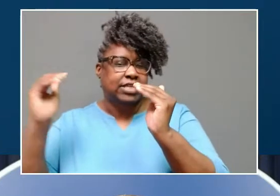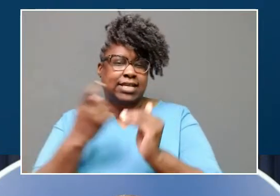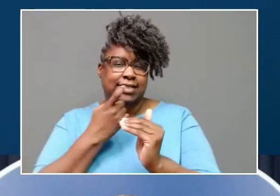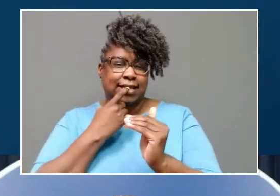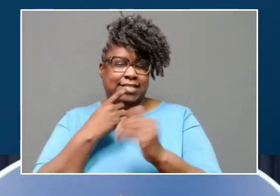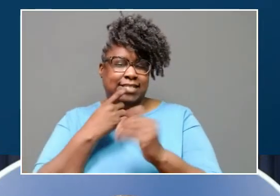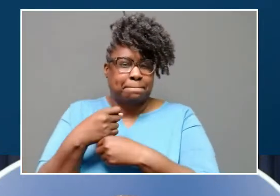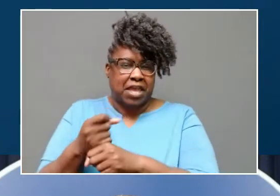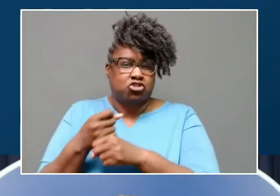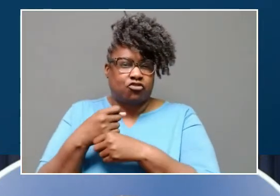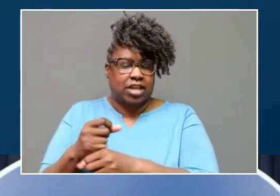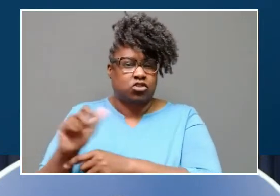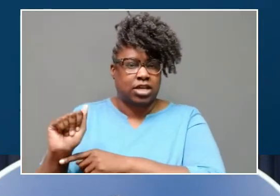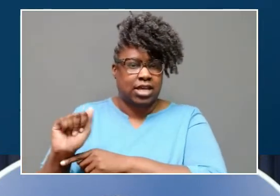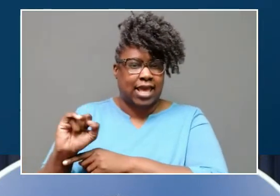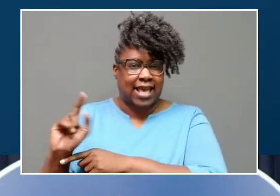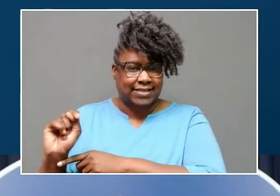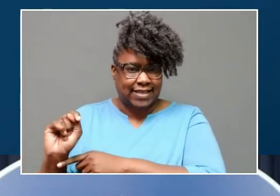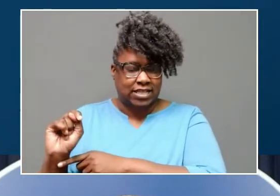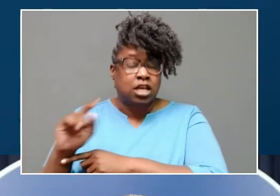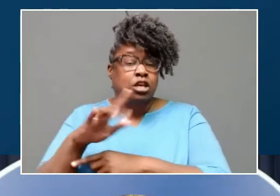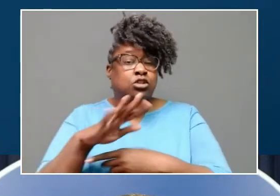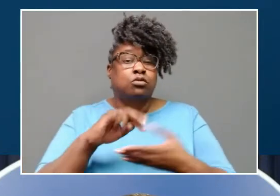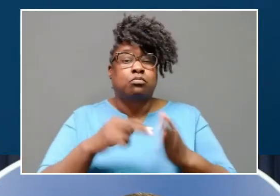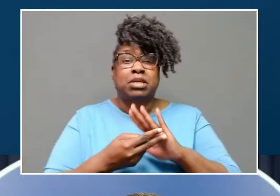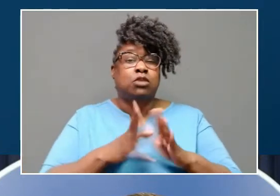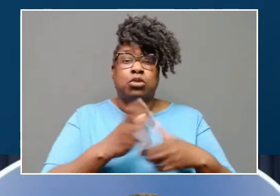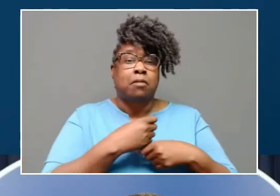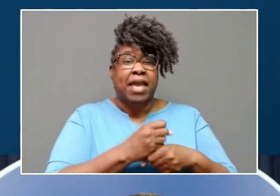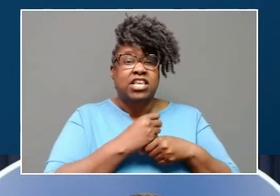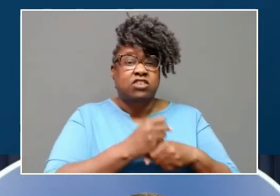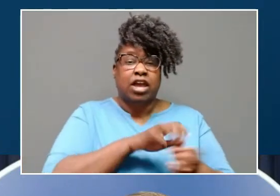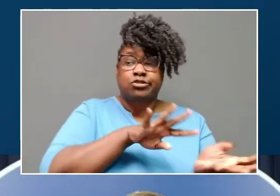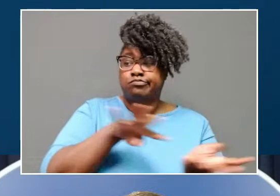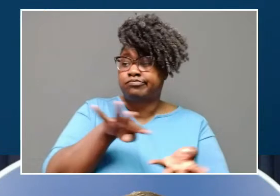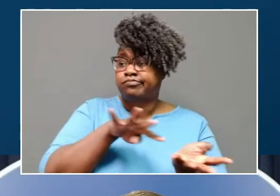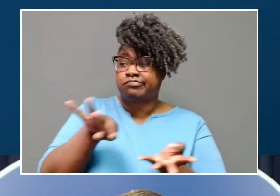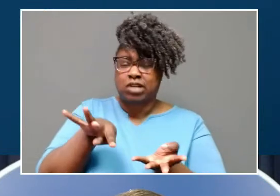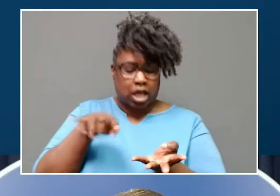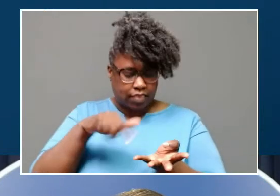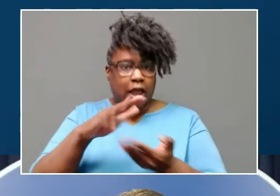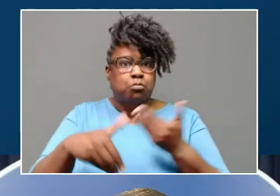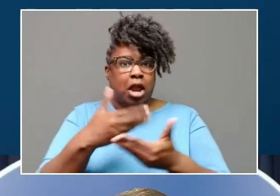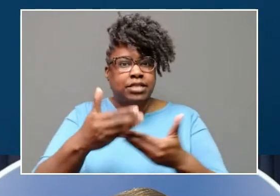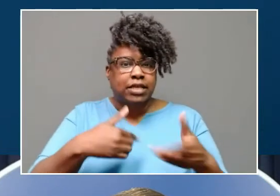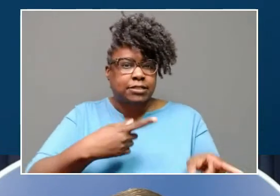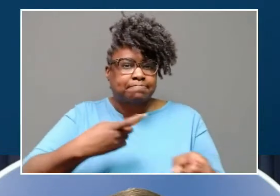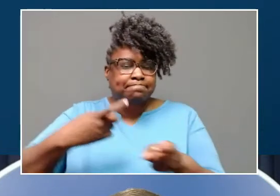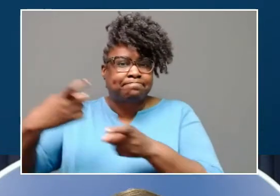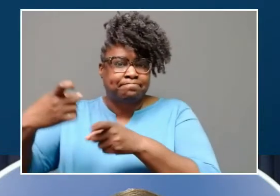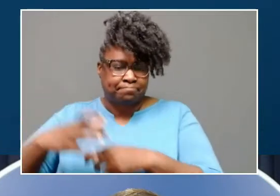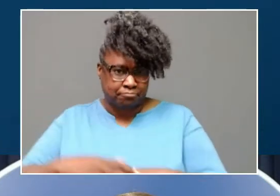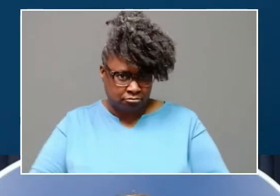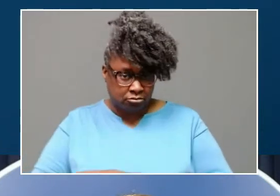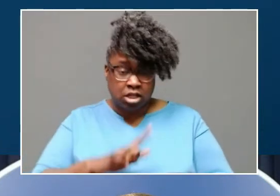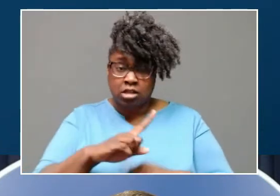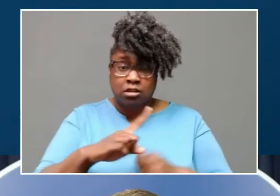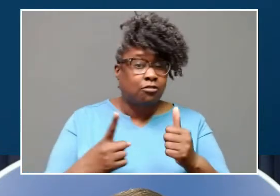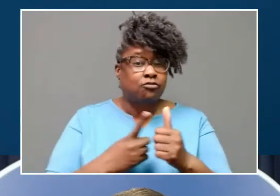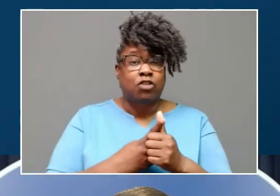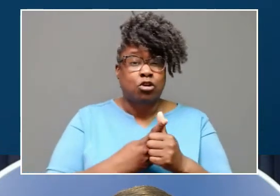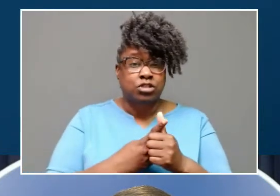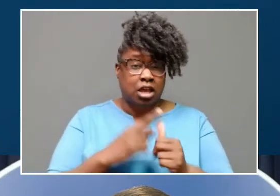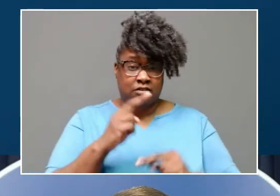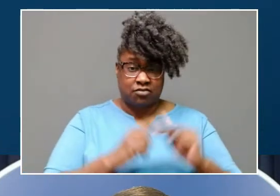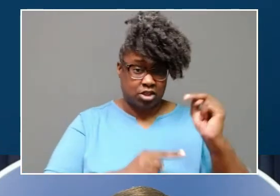and efficiency in the manufacturing process. We believe this is the first facility ever that will use this technology,